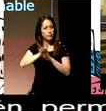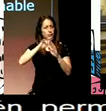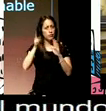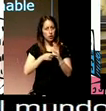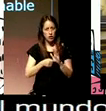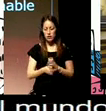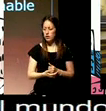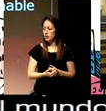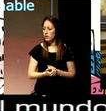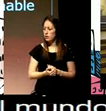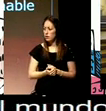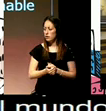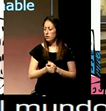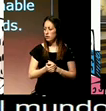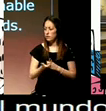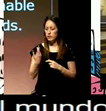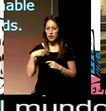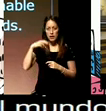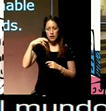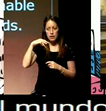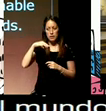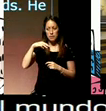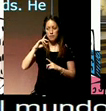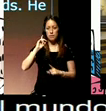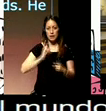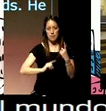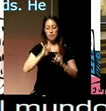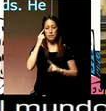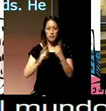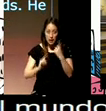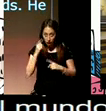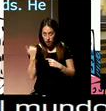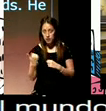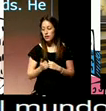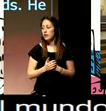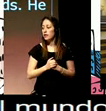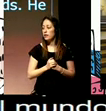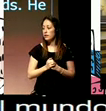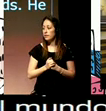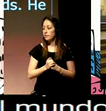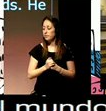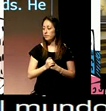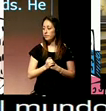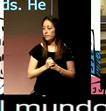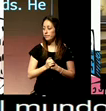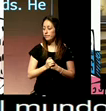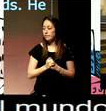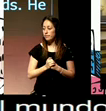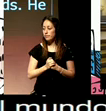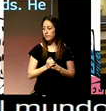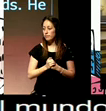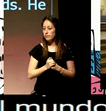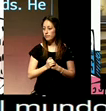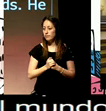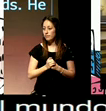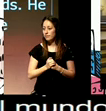Here in Milano, the museum route of the 50s to the Pietà Rondanini does not